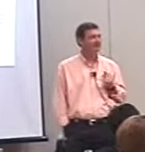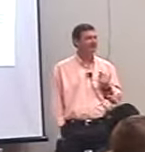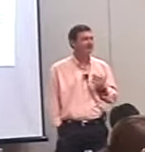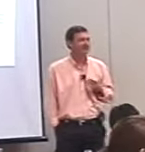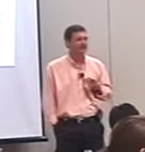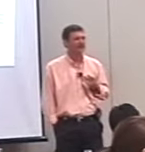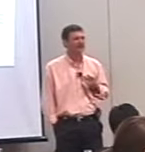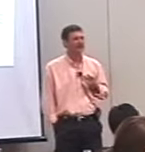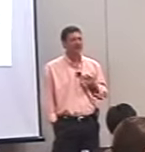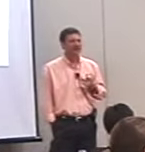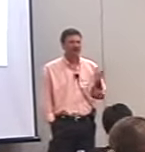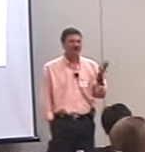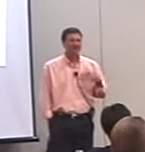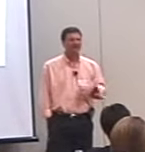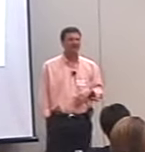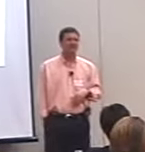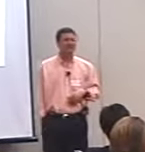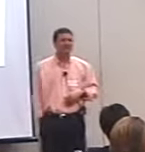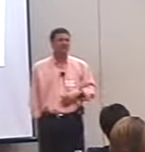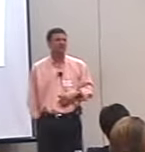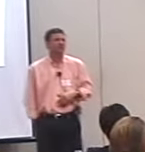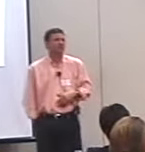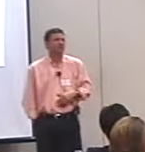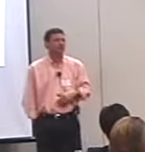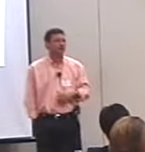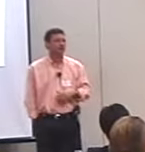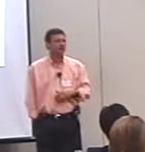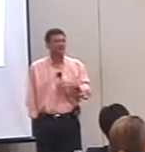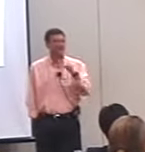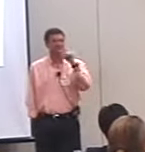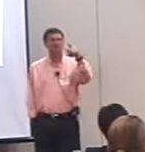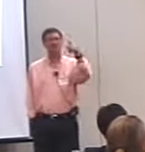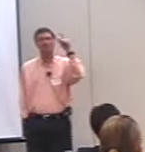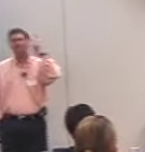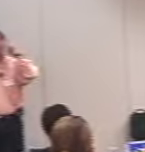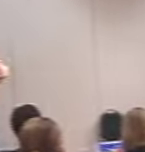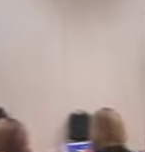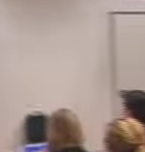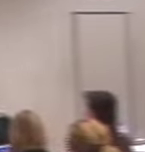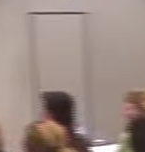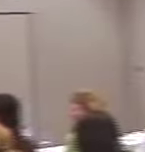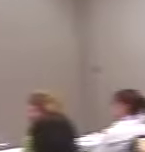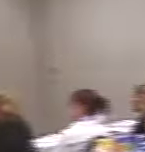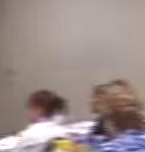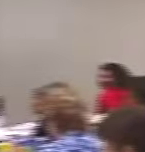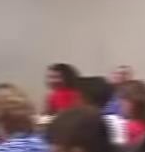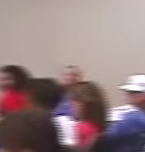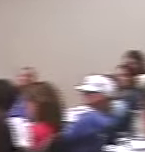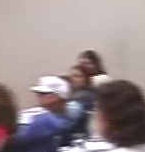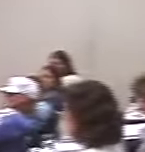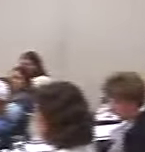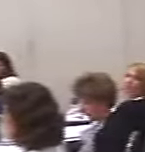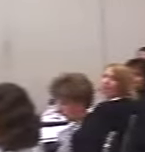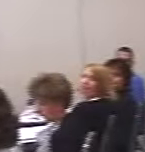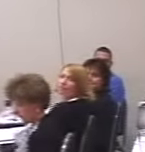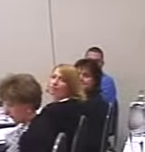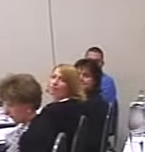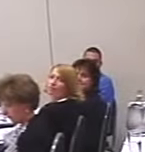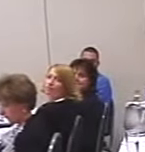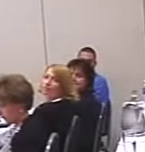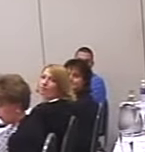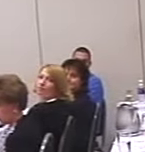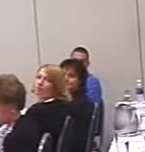down really well. No, I don't, there is no choice. We're doing work. On the days that she did turn in her homework,